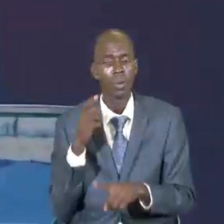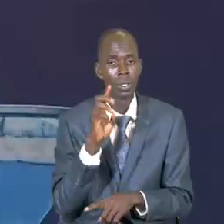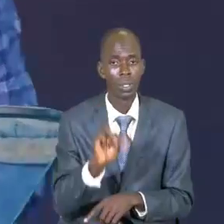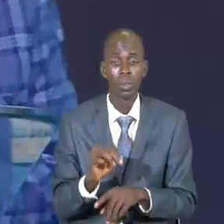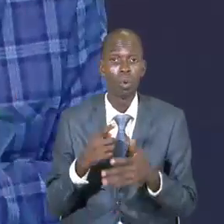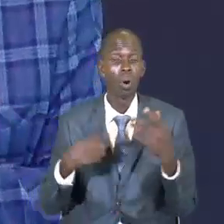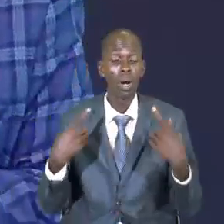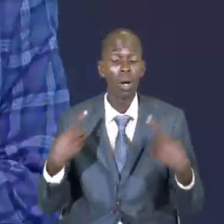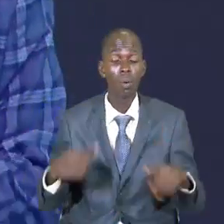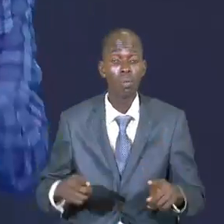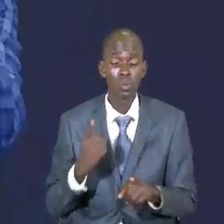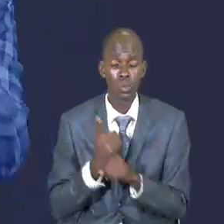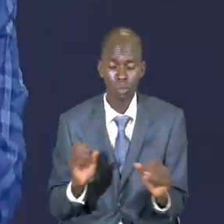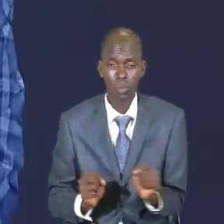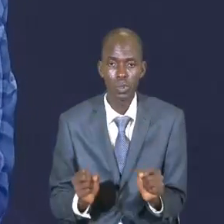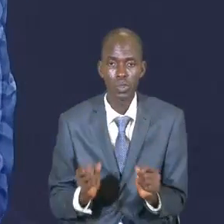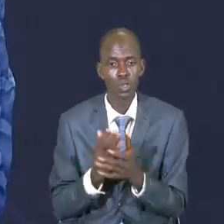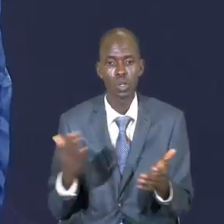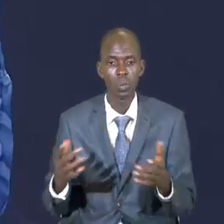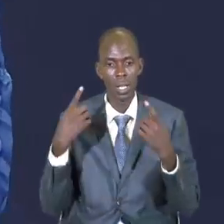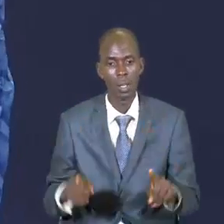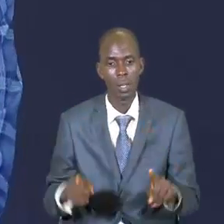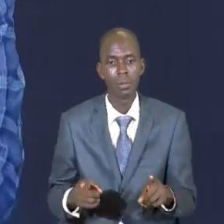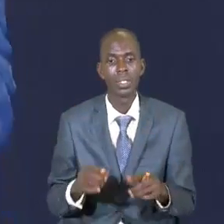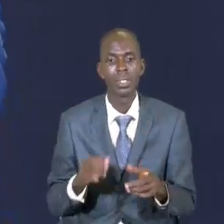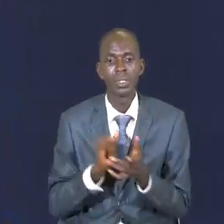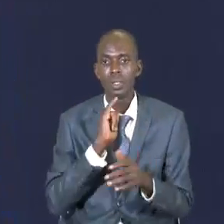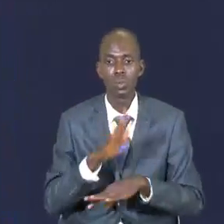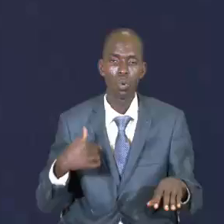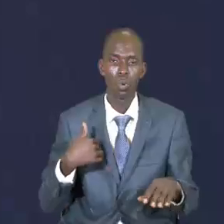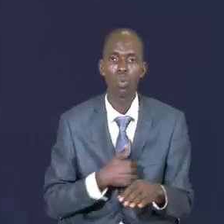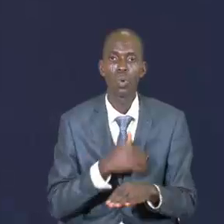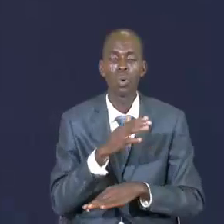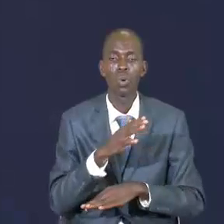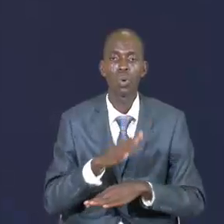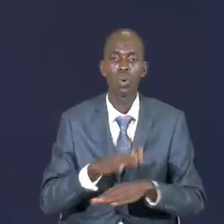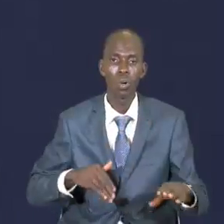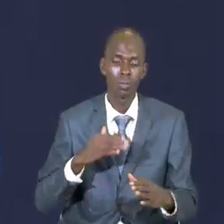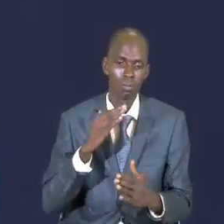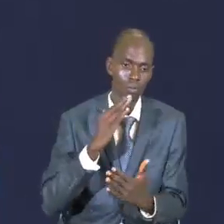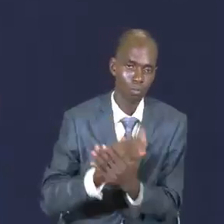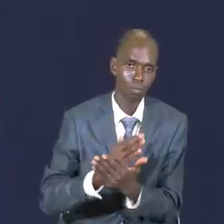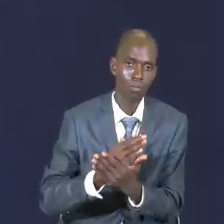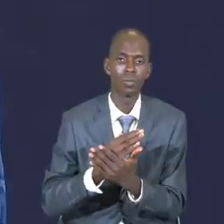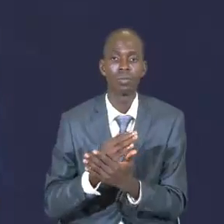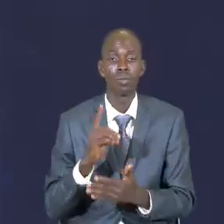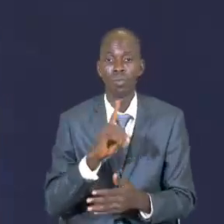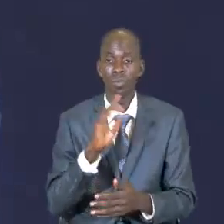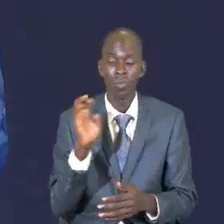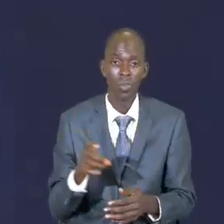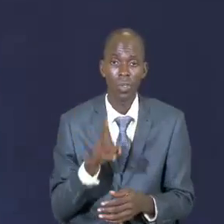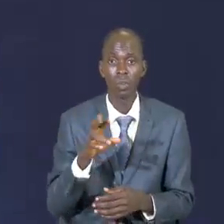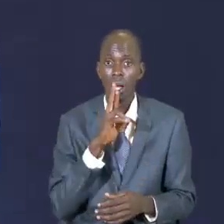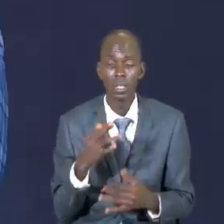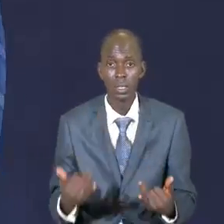something happened. That's what we call interruption. Wherever you are now, whatever you have done in the past, wherever you